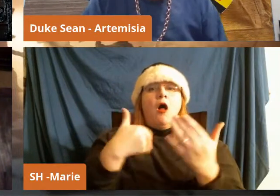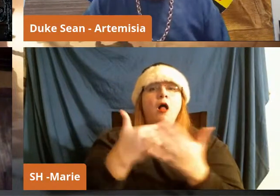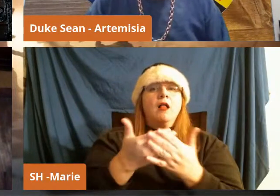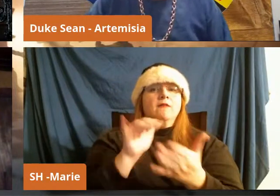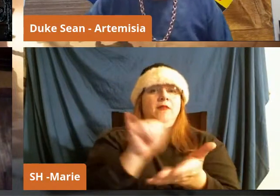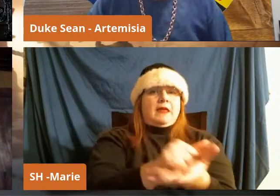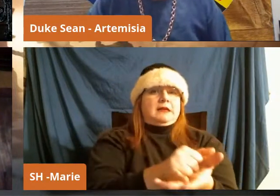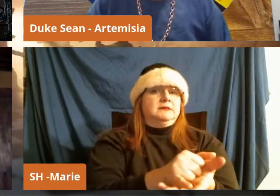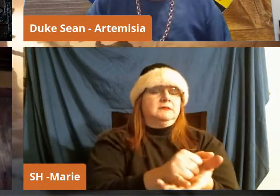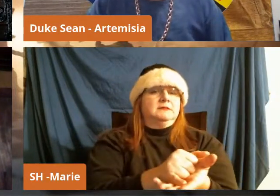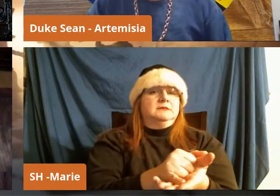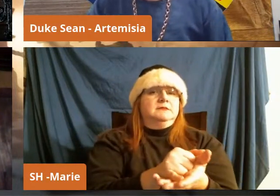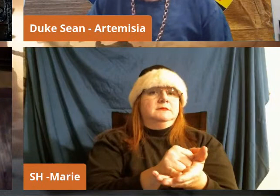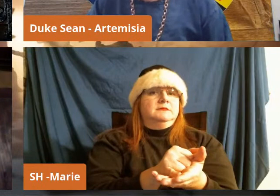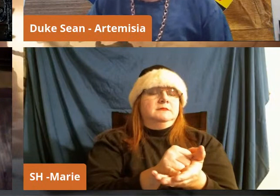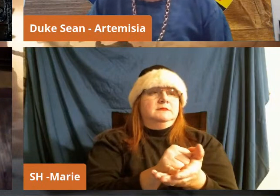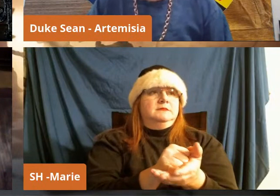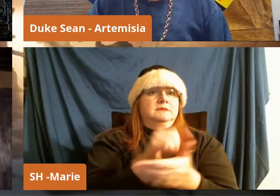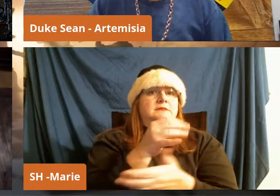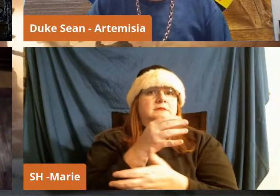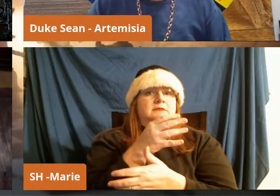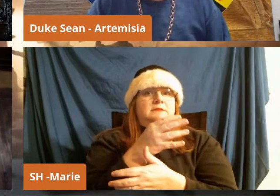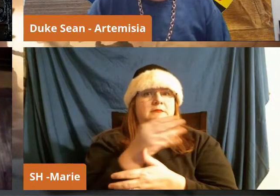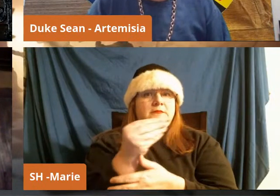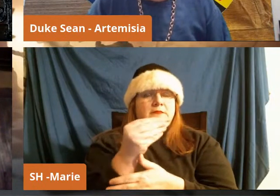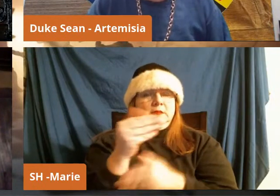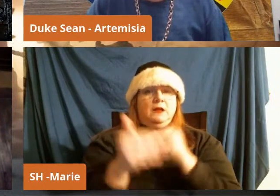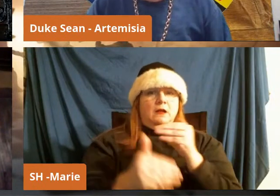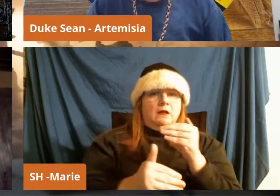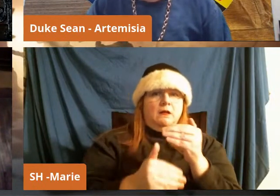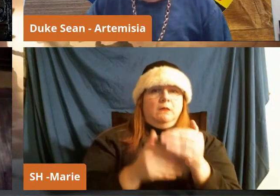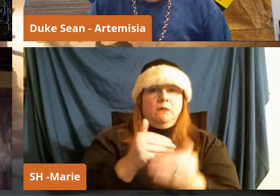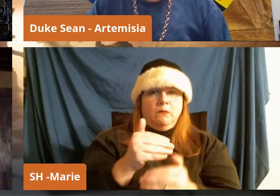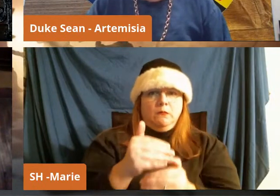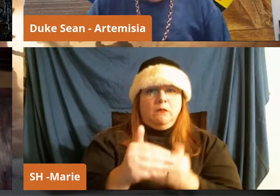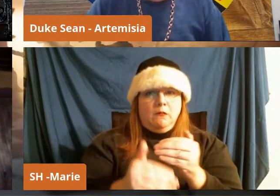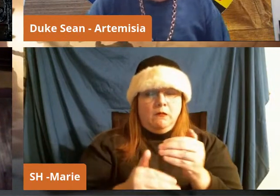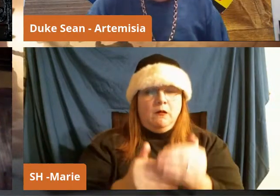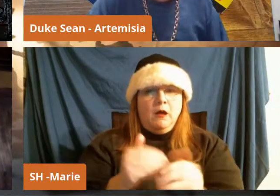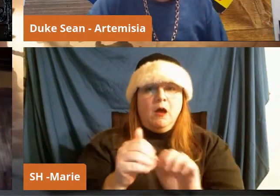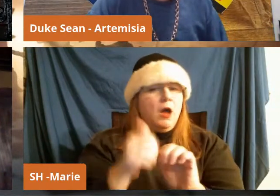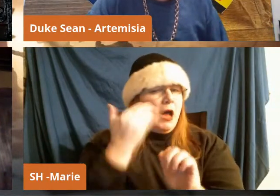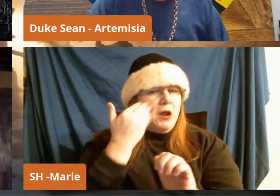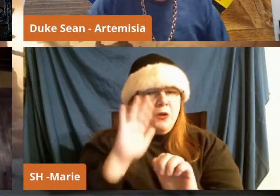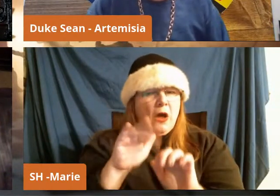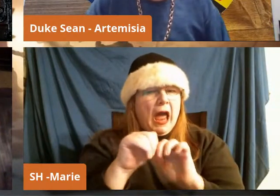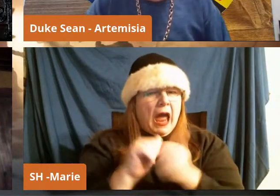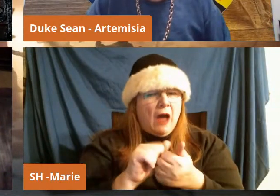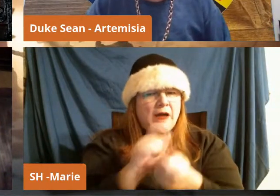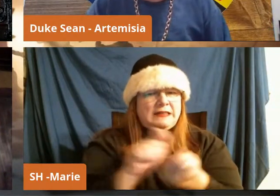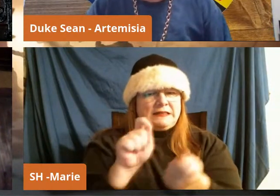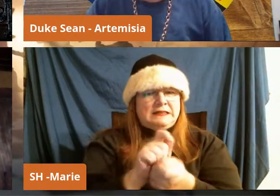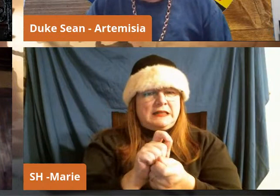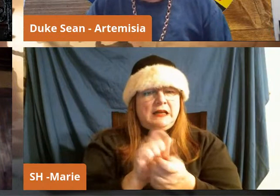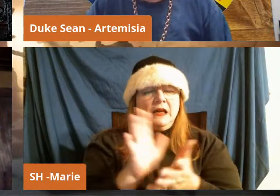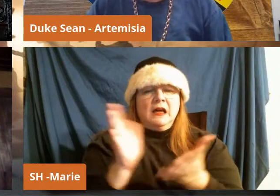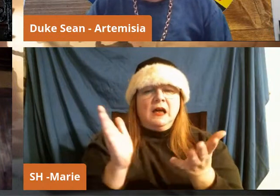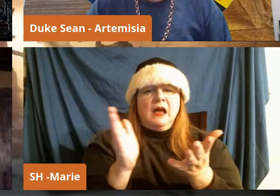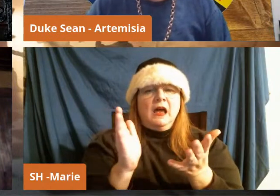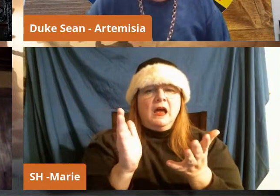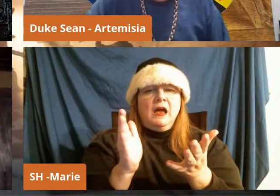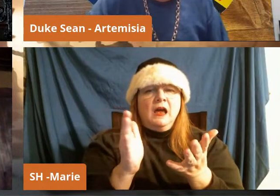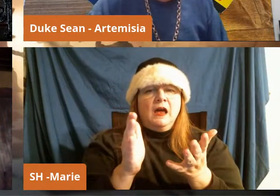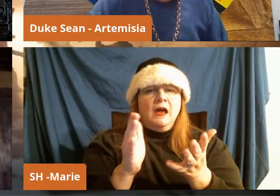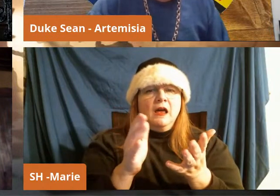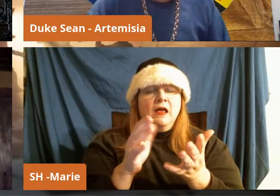Right. And as things have gone on, I don't know exactly. Well, it wasn't a when. It was like